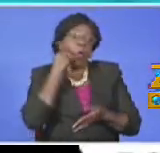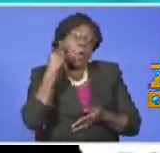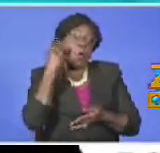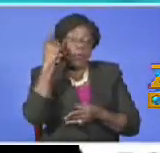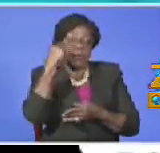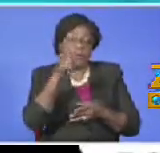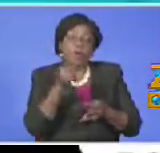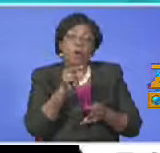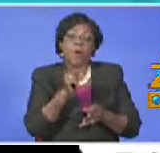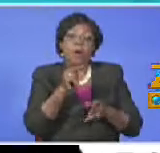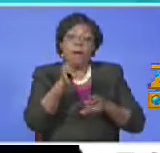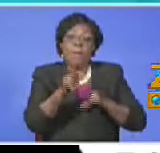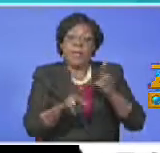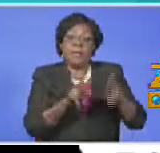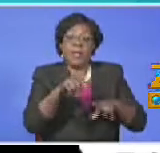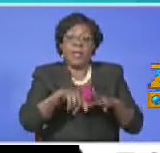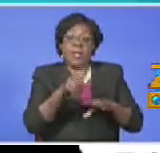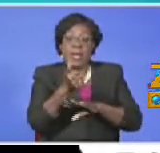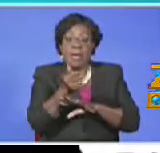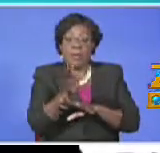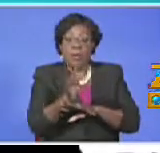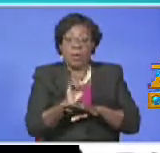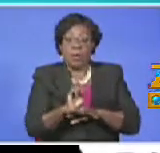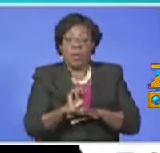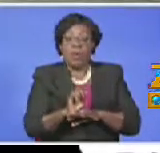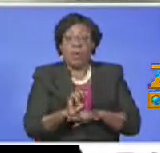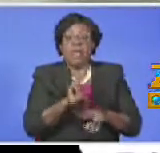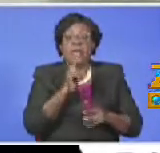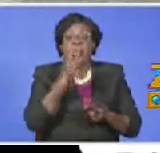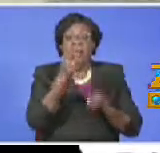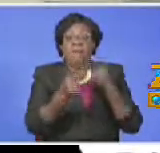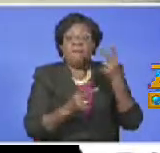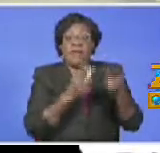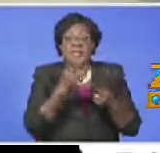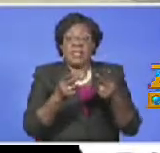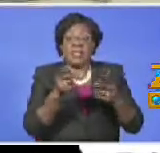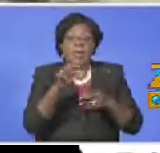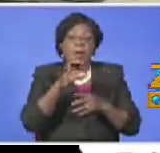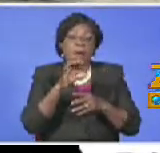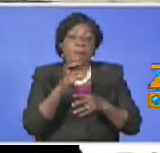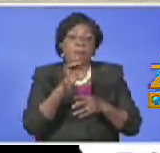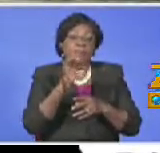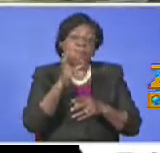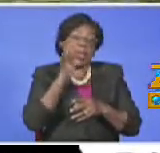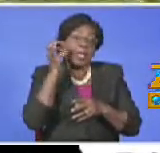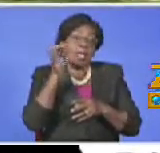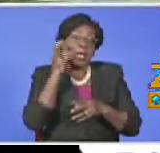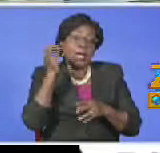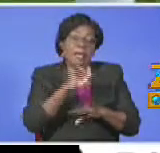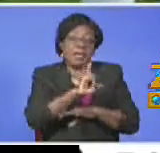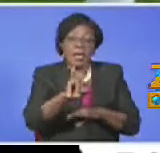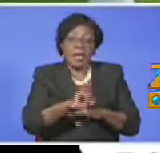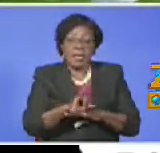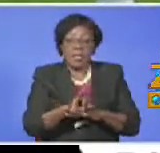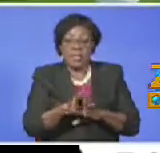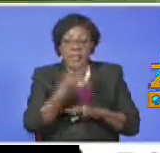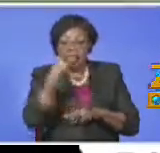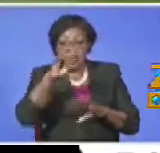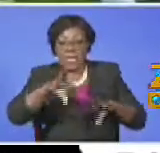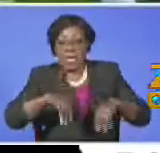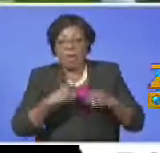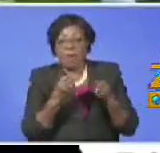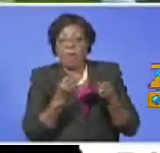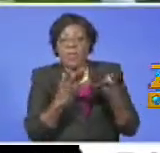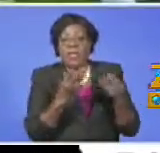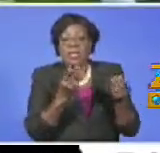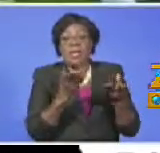Cat Island, he was impressed to see how Bahamians are operating their own businesses. However, many Bahamians are building on what